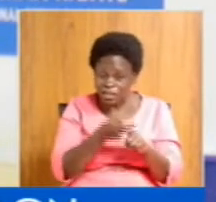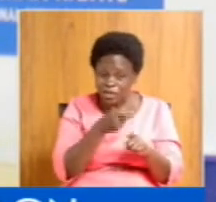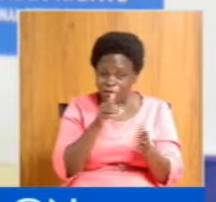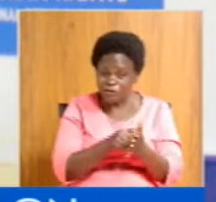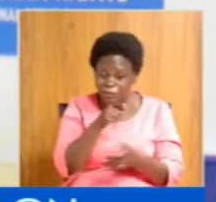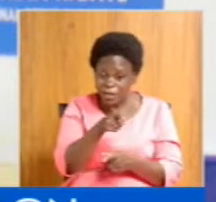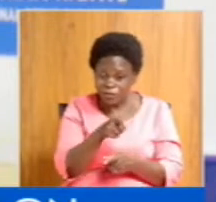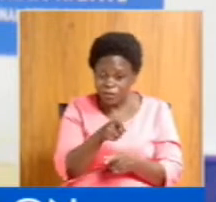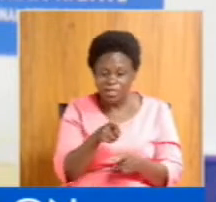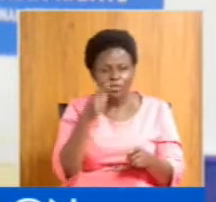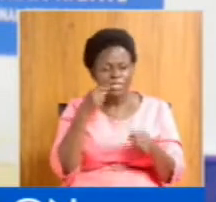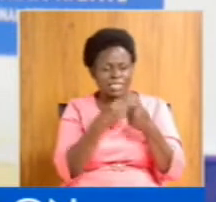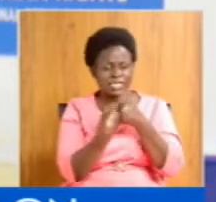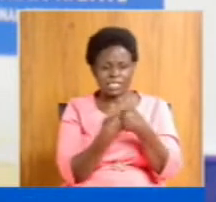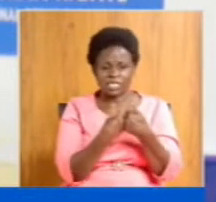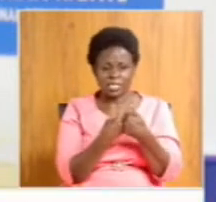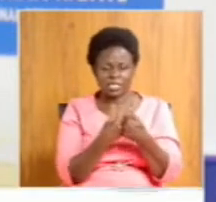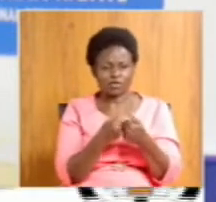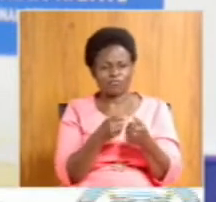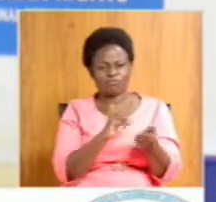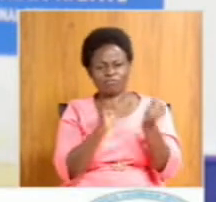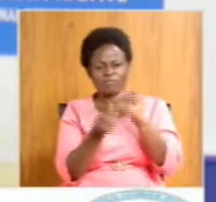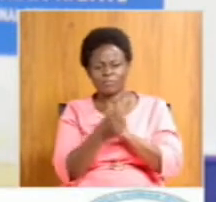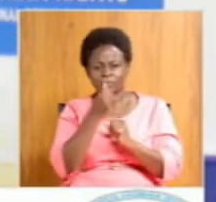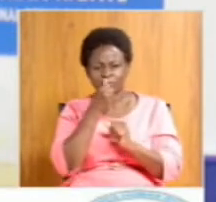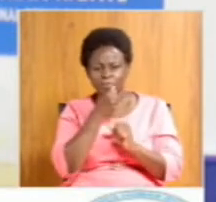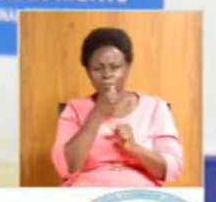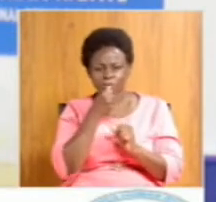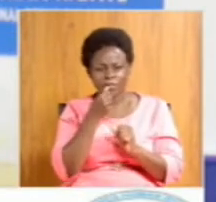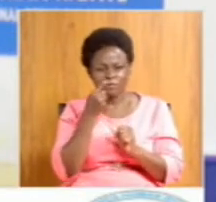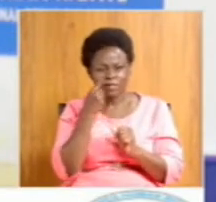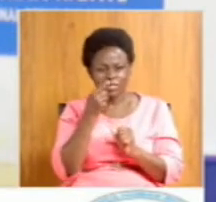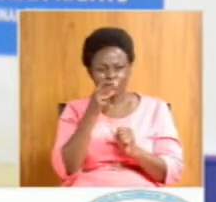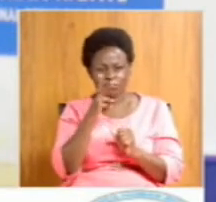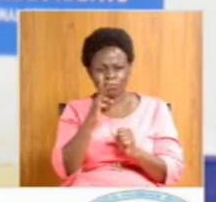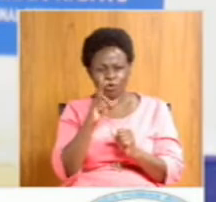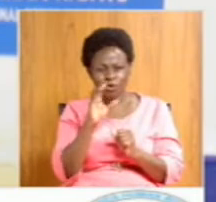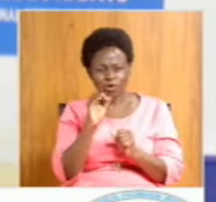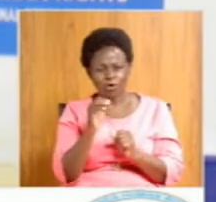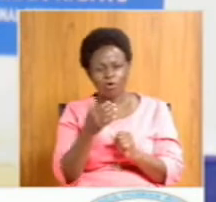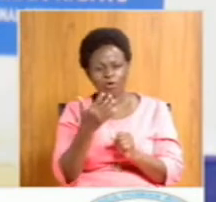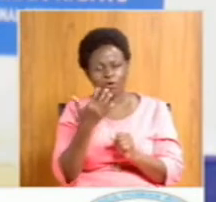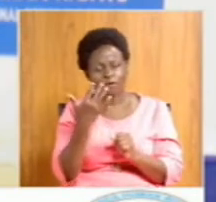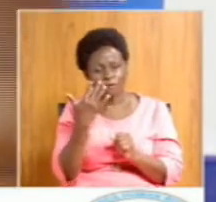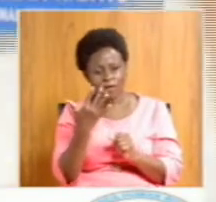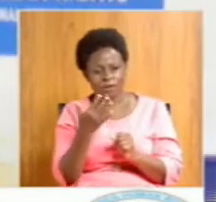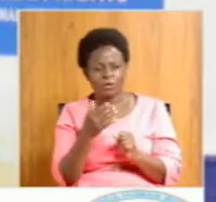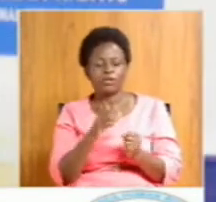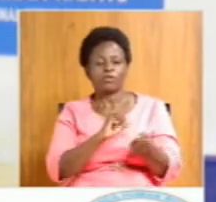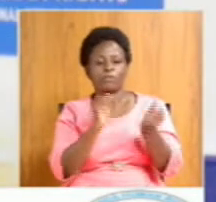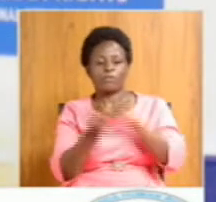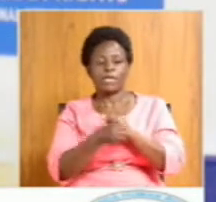We also talk about the challenge of privatization. If you mark in 2005, when you privatized